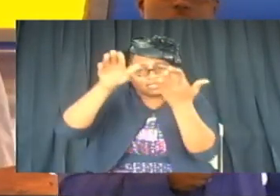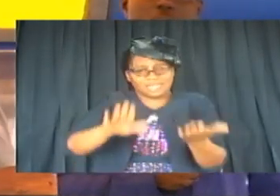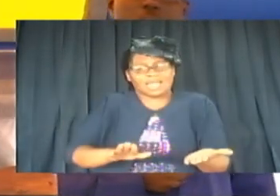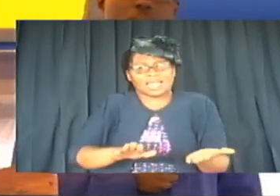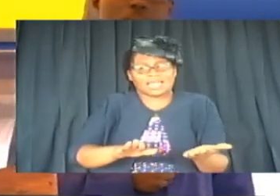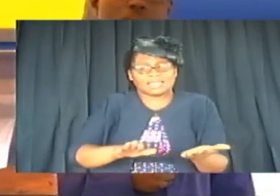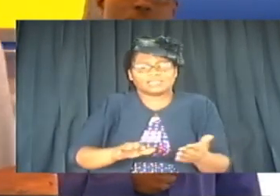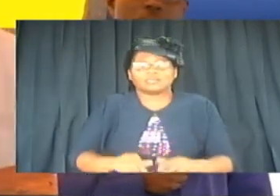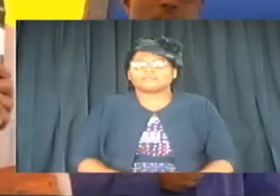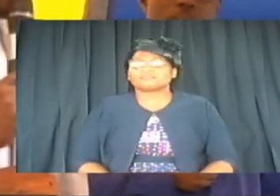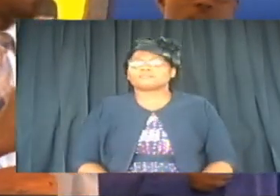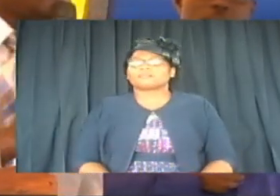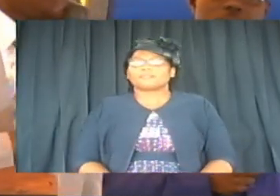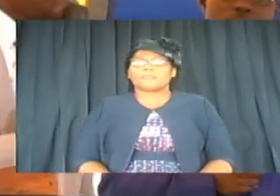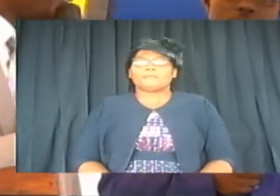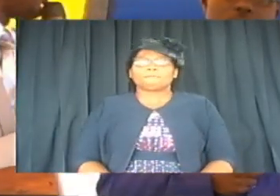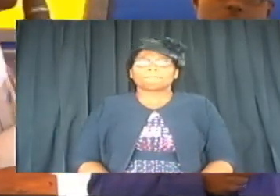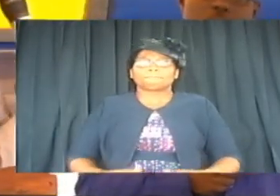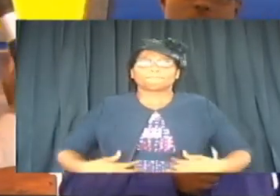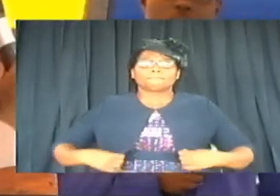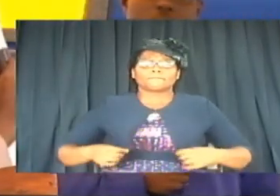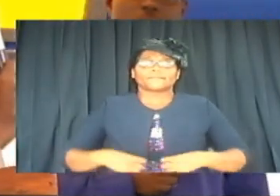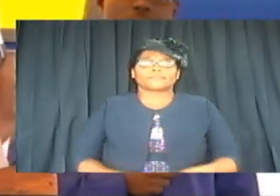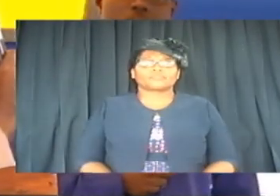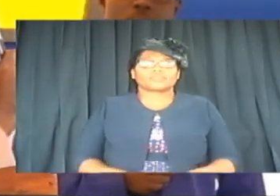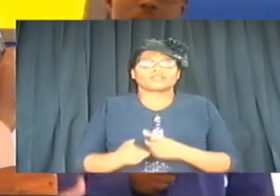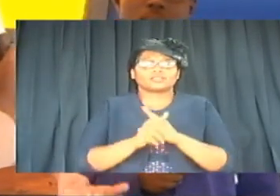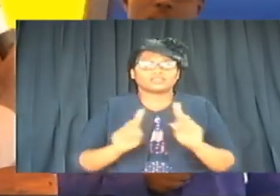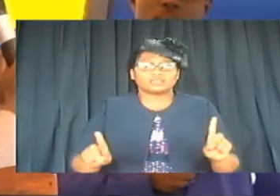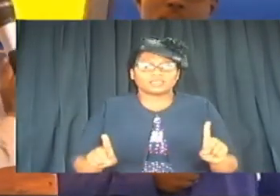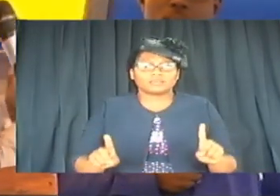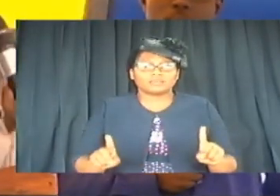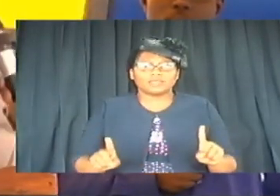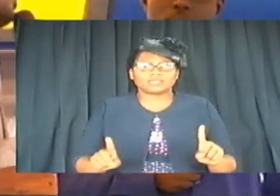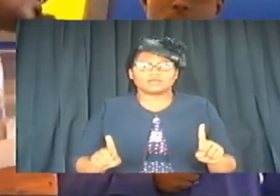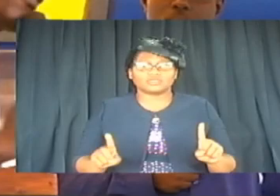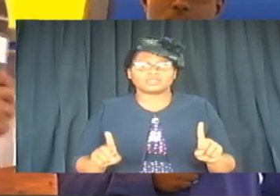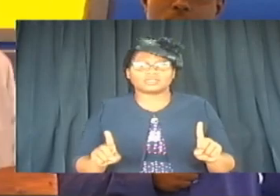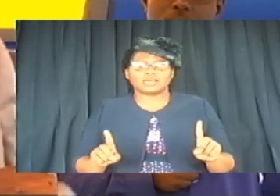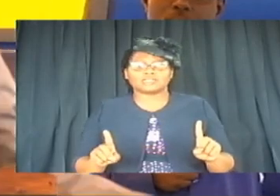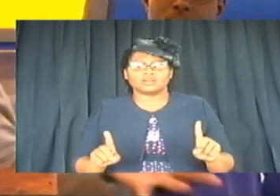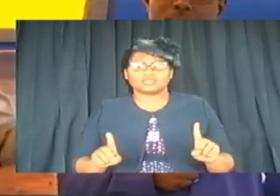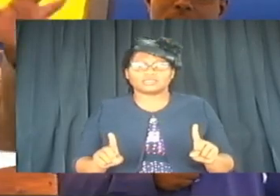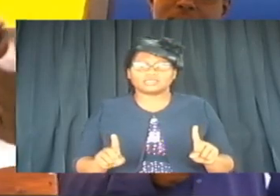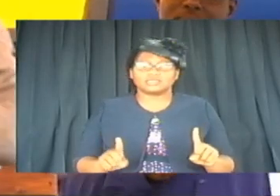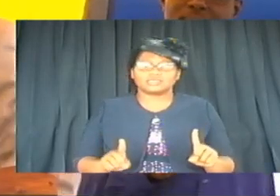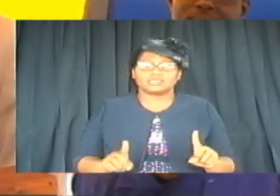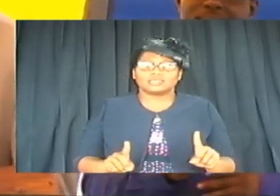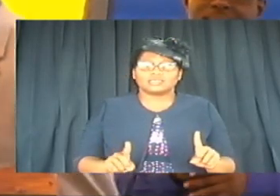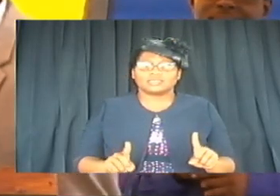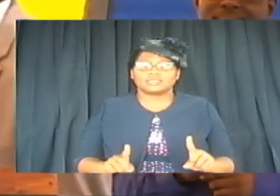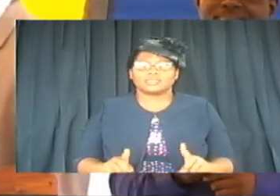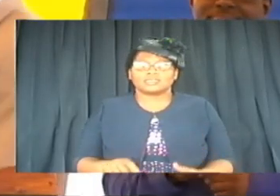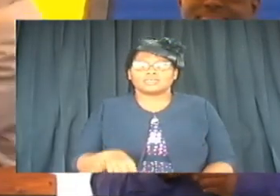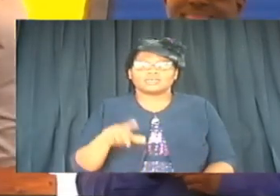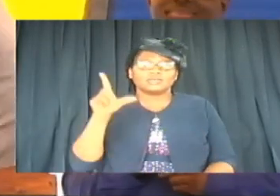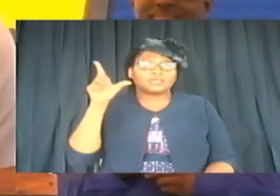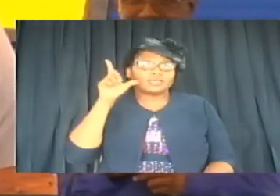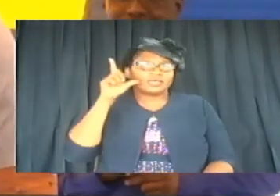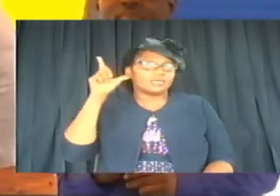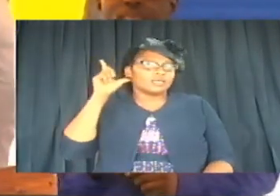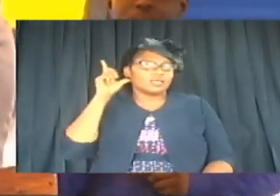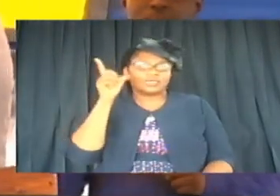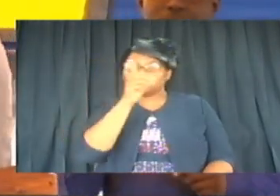know. He said to his disciples, Lazarus sleep. He said, well, if he must sleep, we're not even worry. So I make it plain to